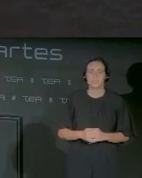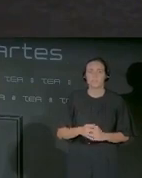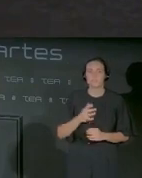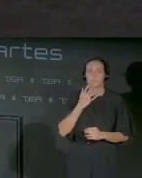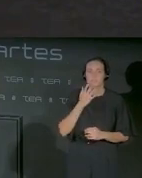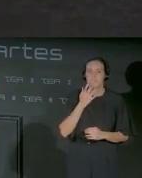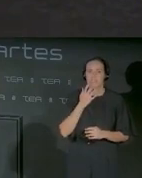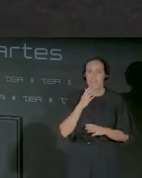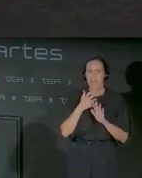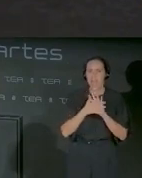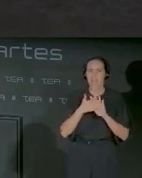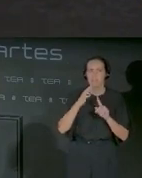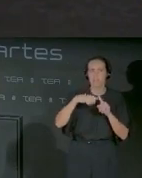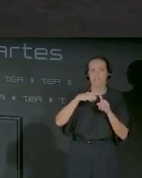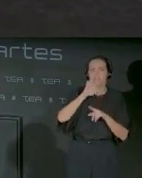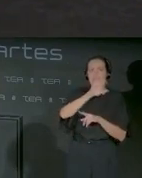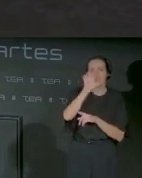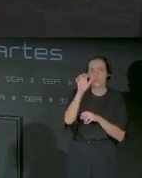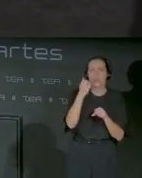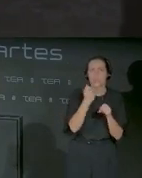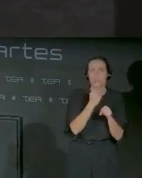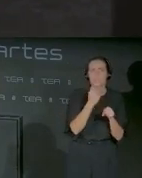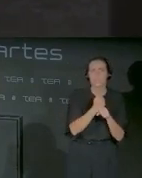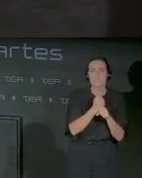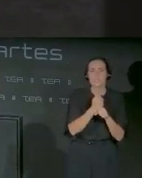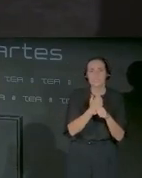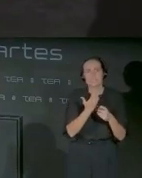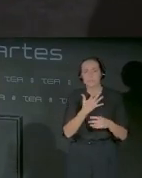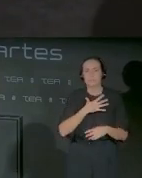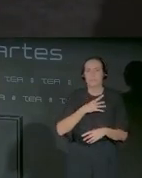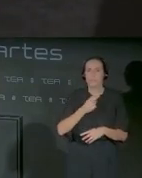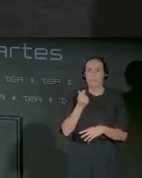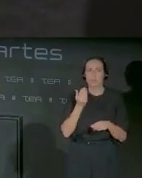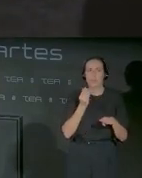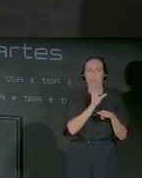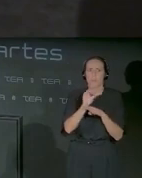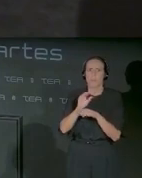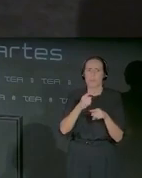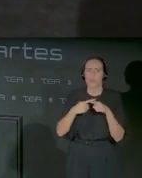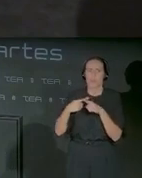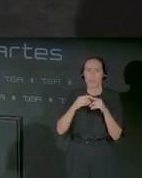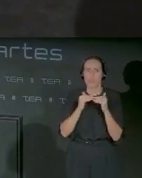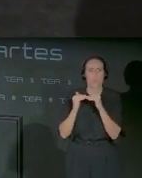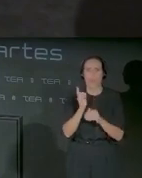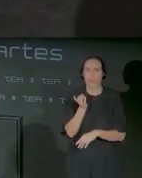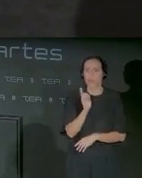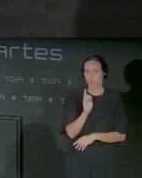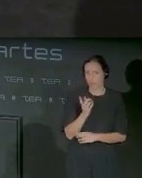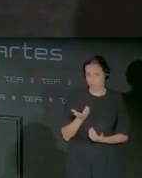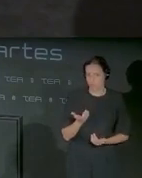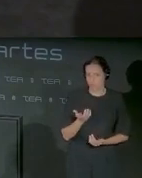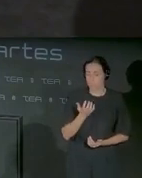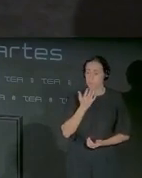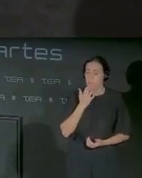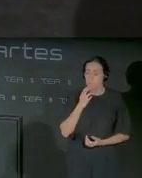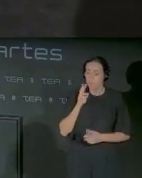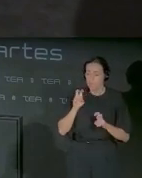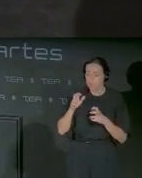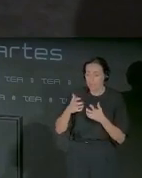equal as you wish, because on the movie side it's much more, the movies are created for a European market